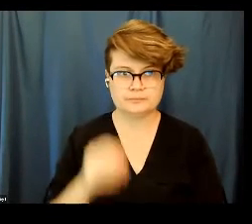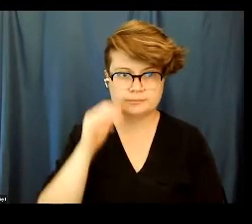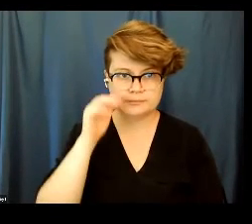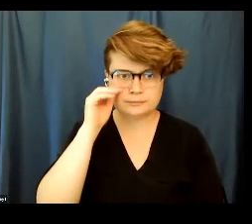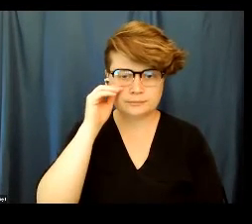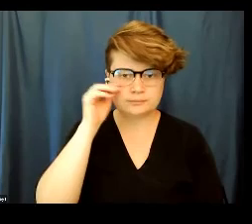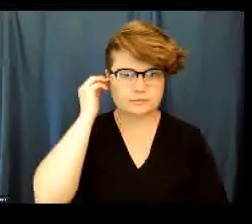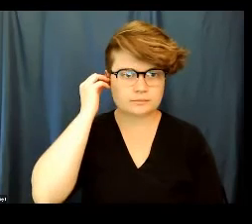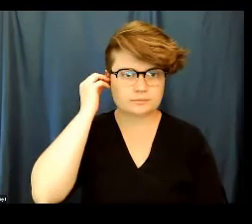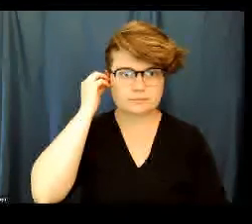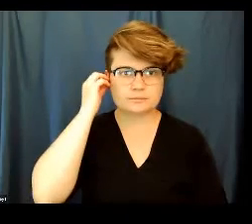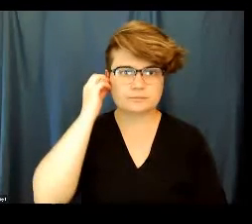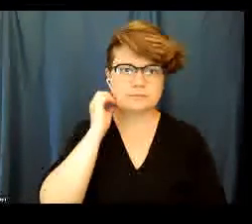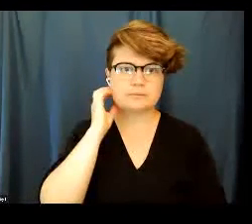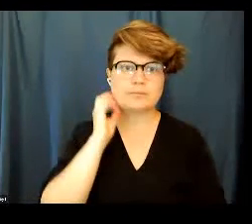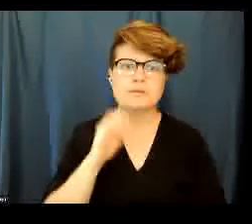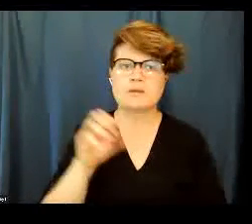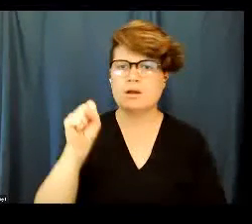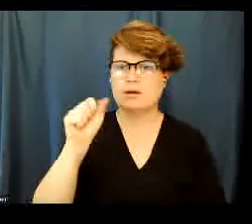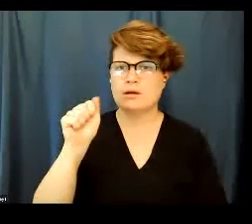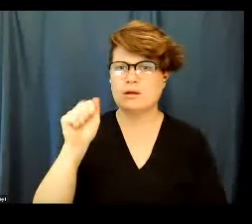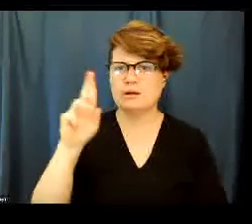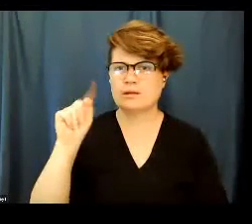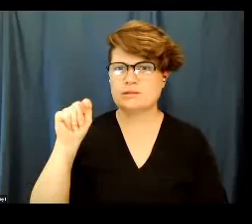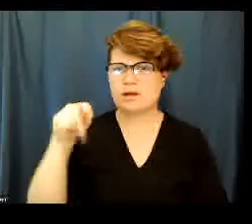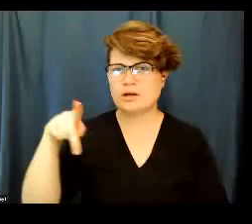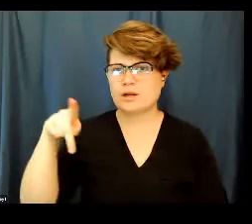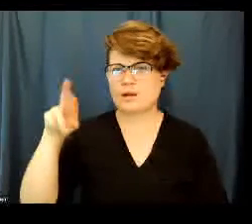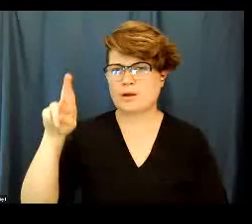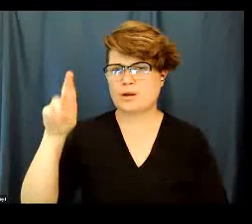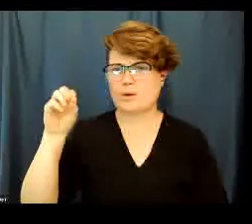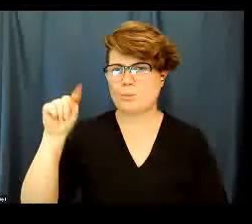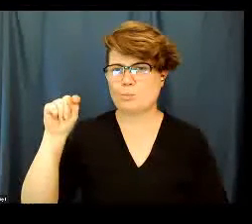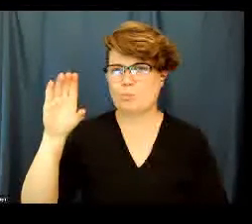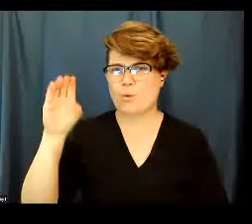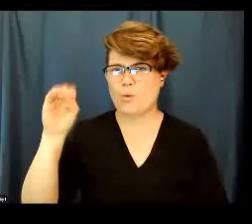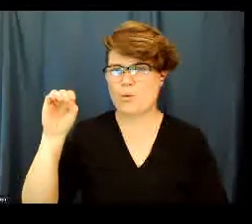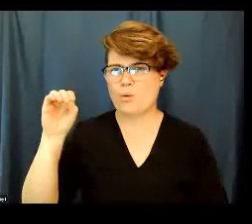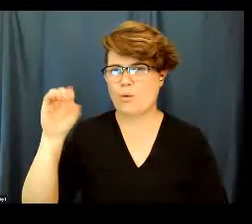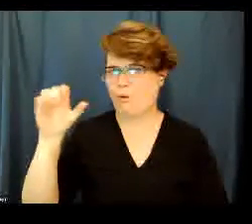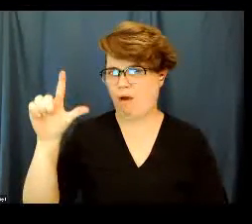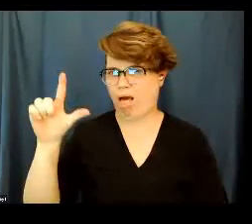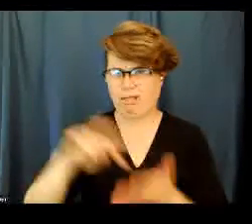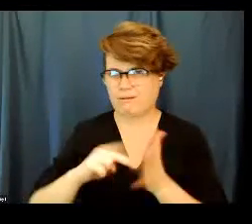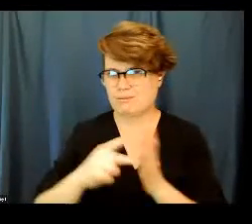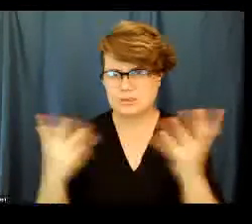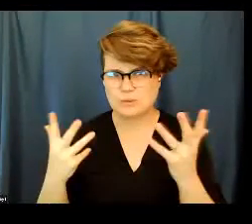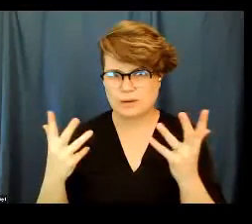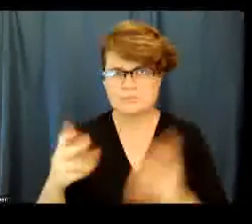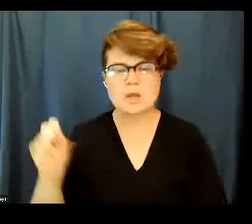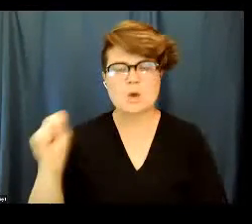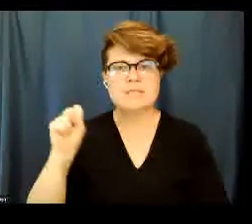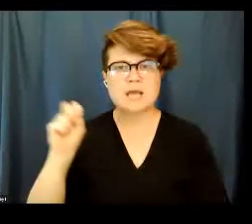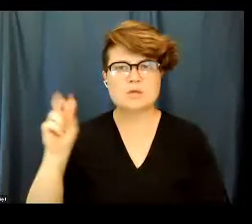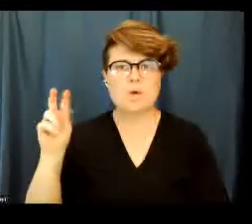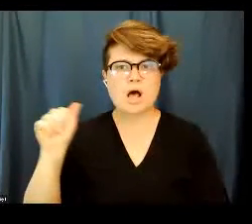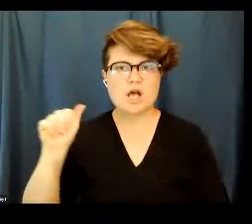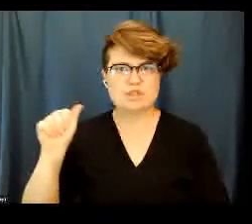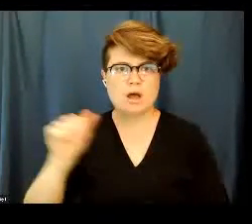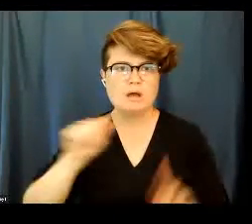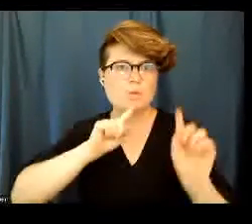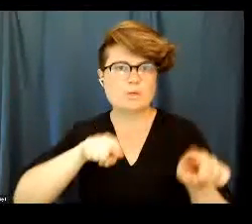So what is a SART protocol? So our SART, a sexual assault response protocol is a few different things.